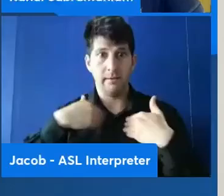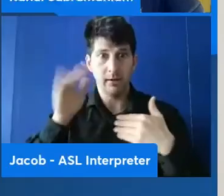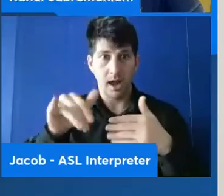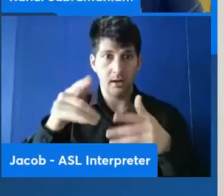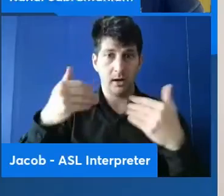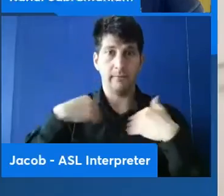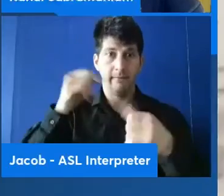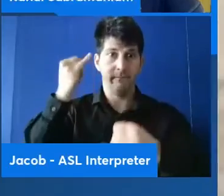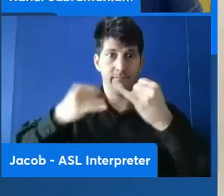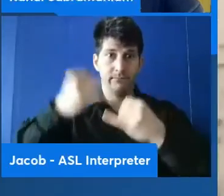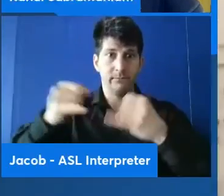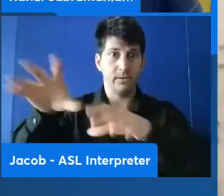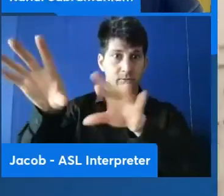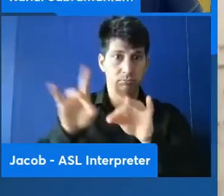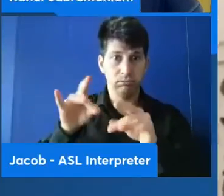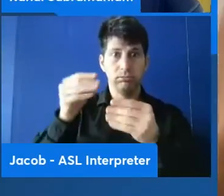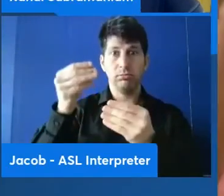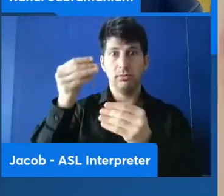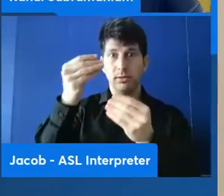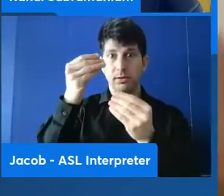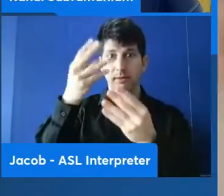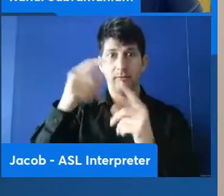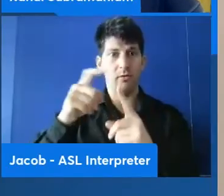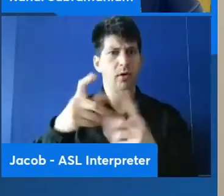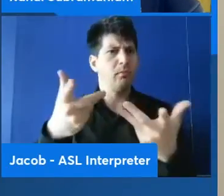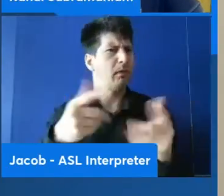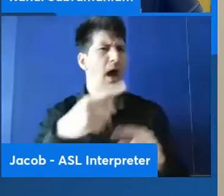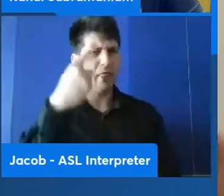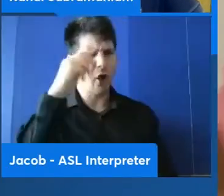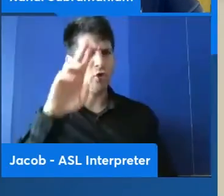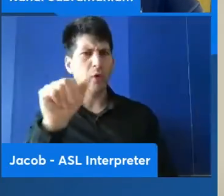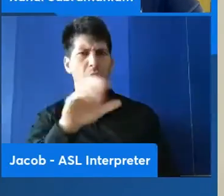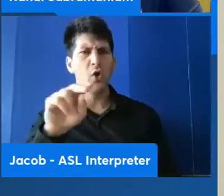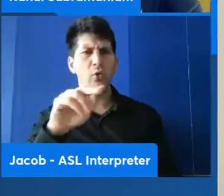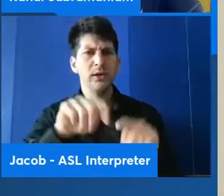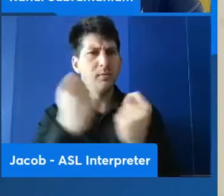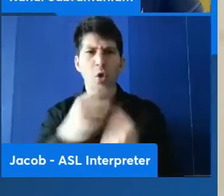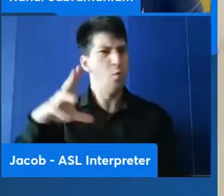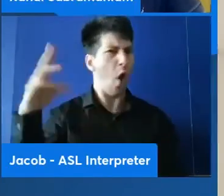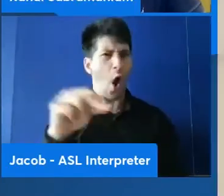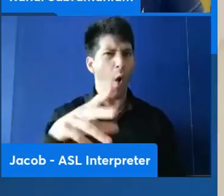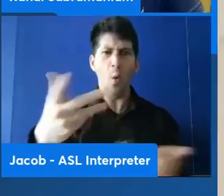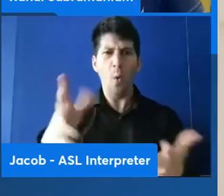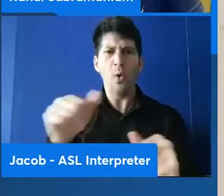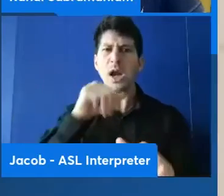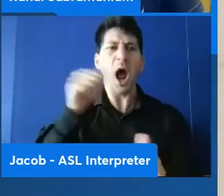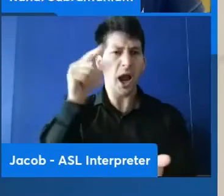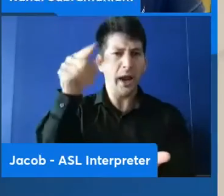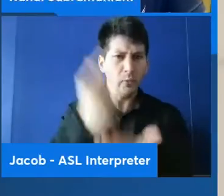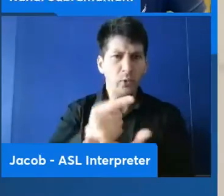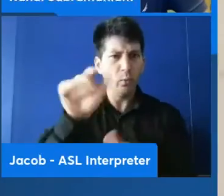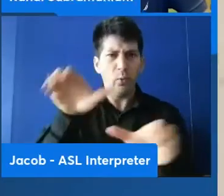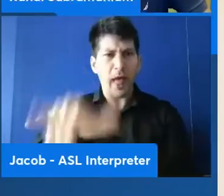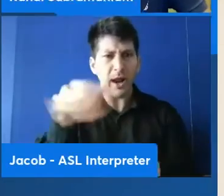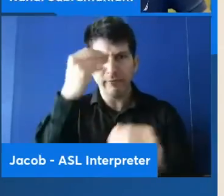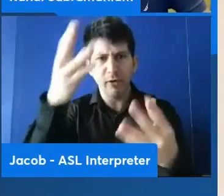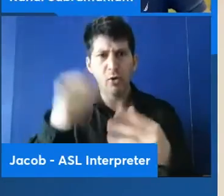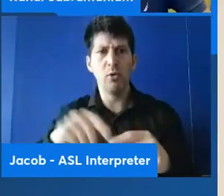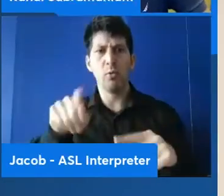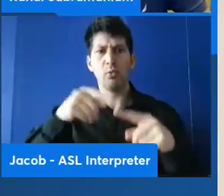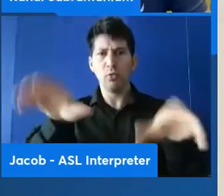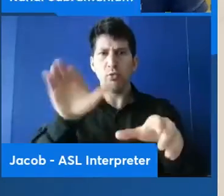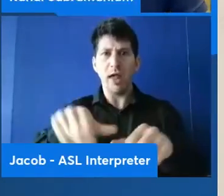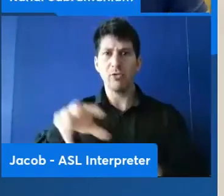finally pull the user's info down from Raccoon. Yeah, but couldn't the Raccoon team basically just... No, Raccoon isn't guaranteed to have that info. Before we do this, we have to